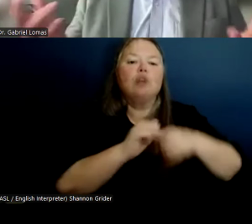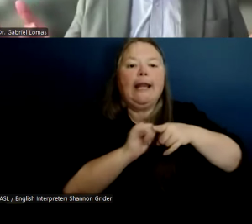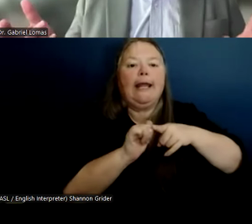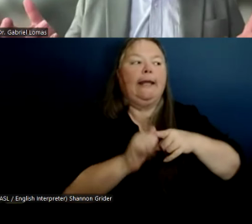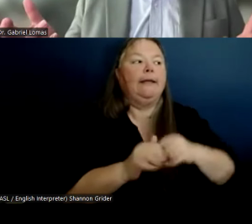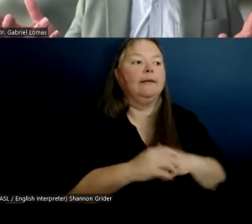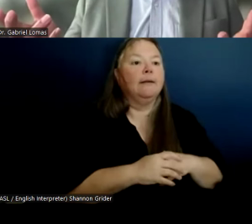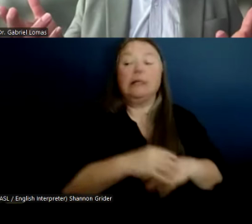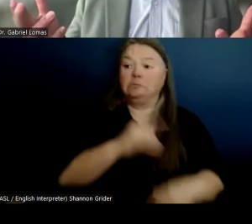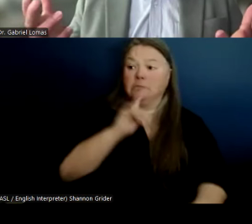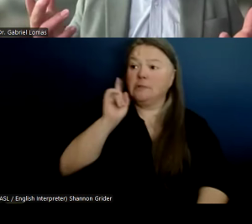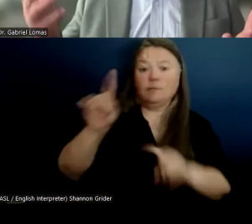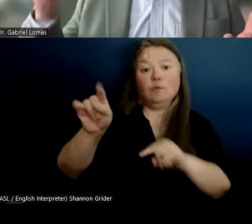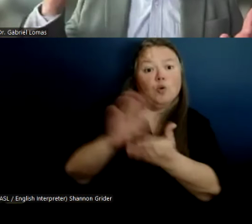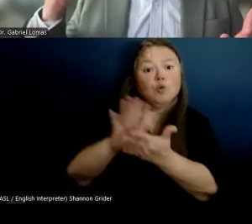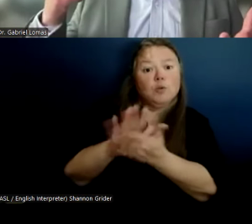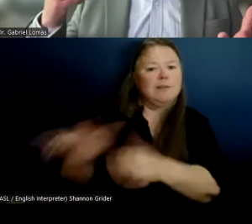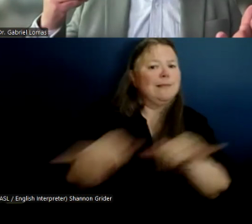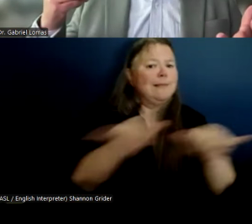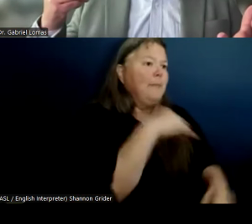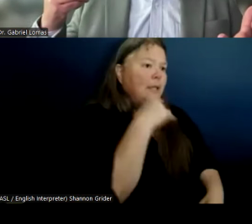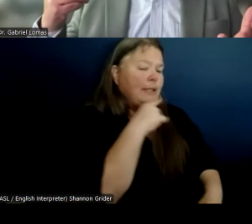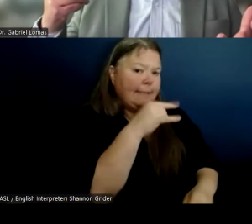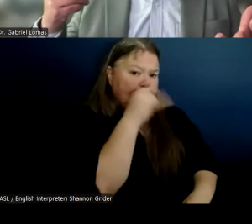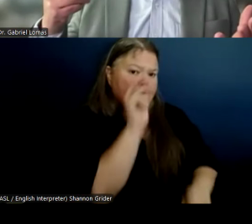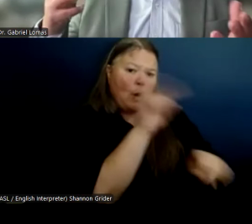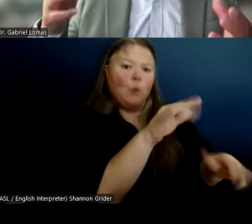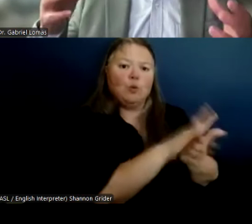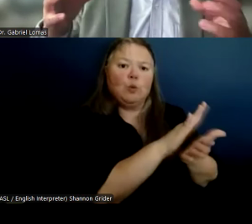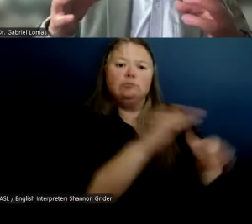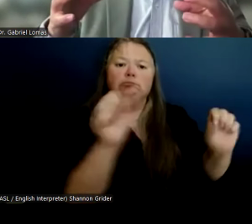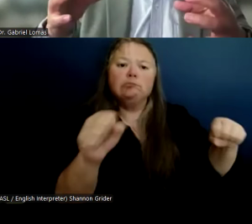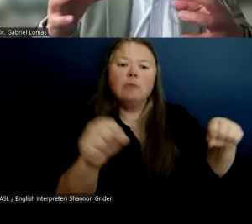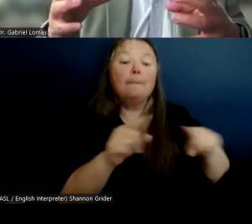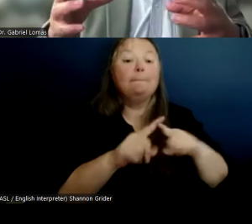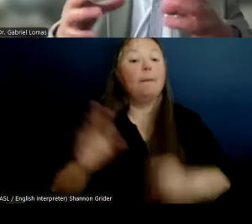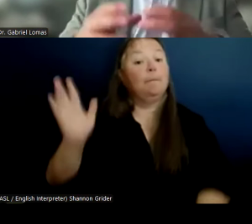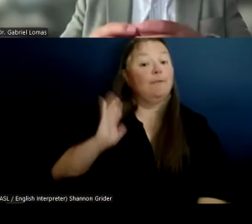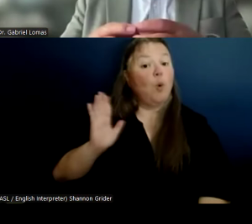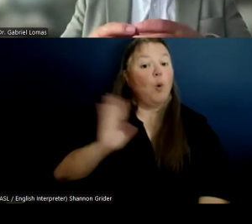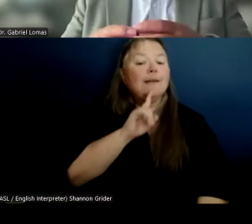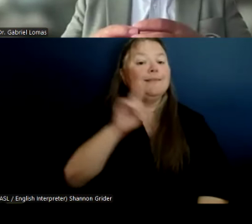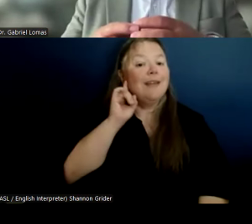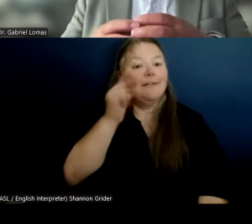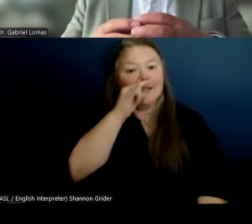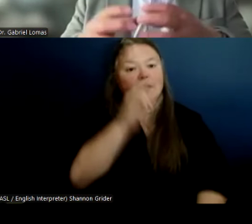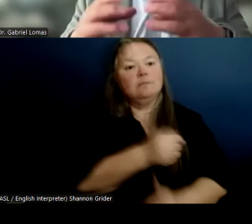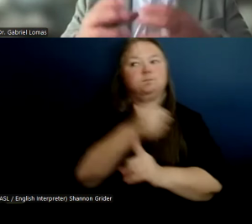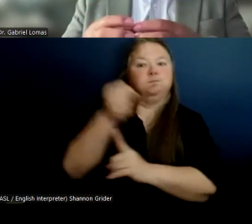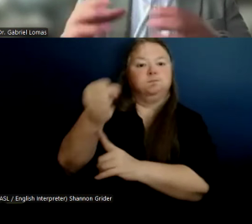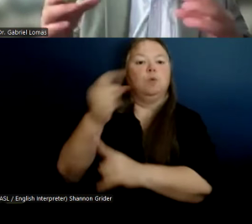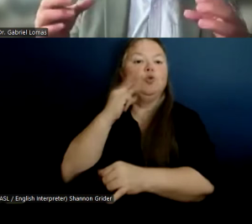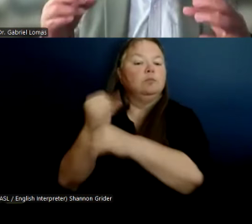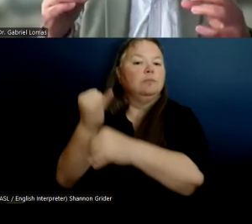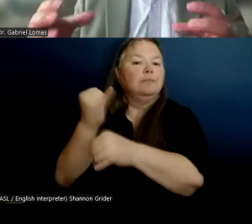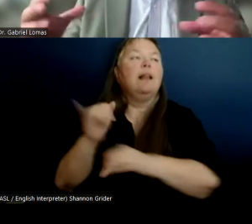just like hearing kids do. Years ago, probably 30 years ago and beyond, deaf kids went to these schools for the deaf, which are essentially like